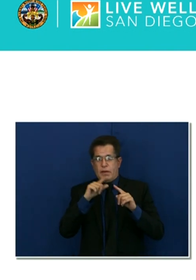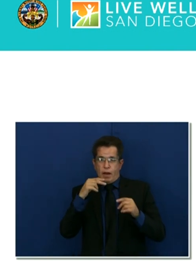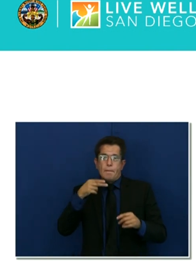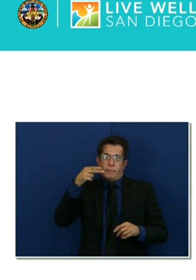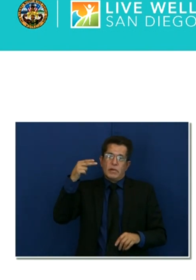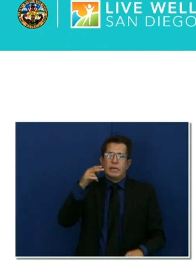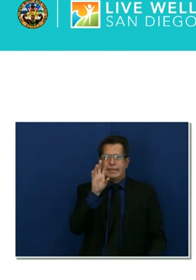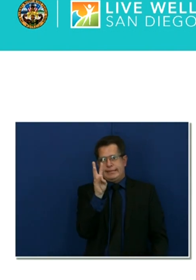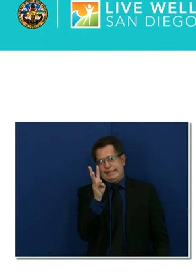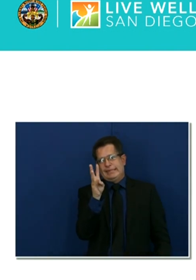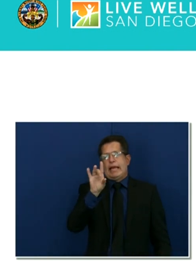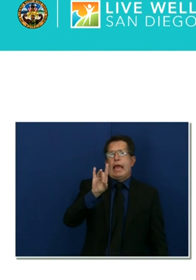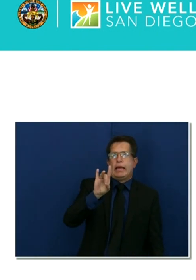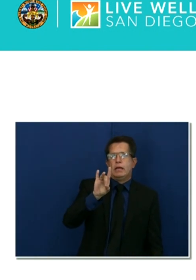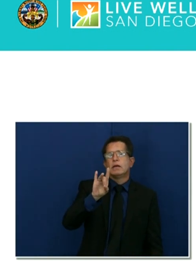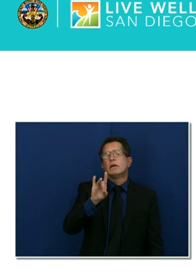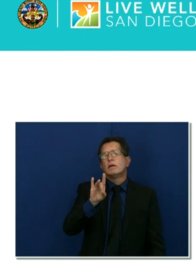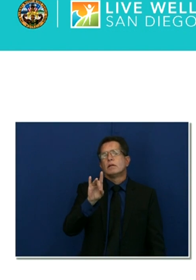bit at 68%.